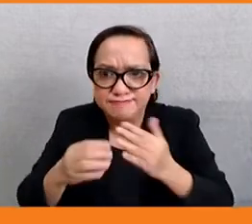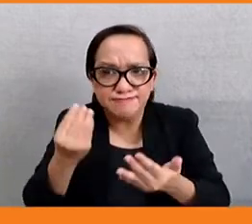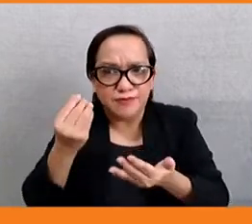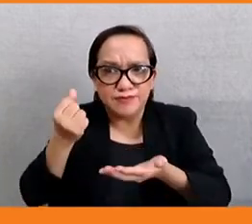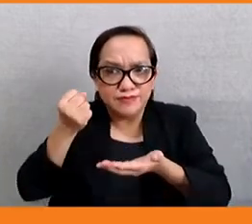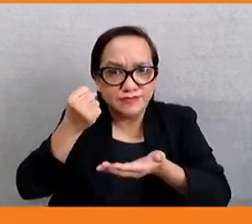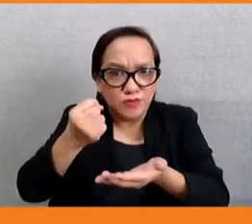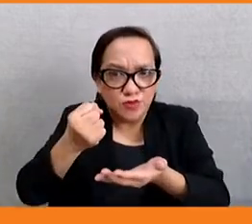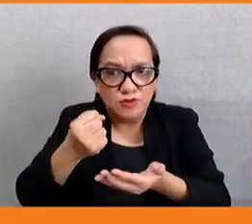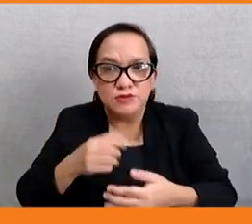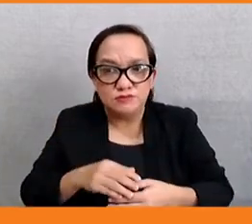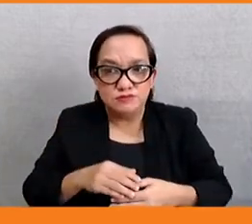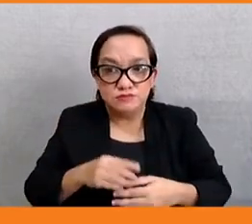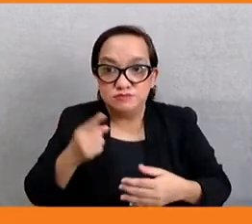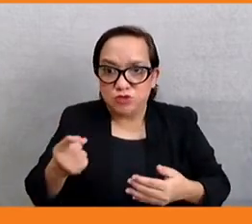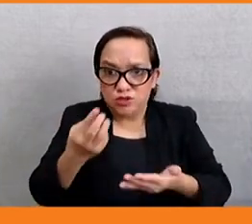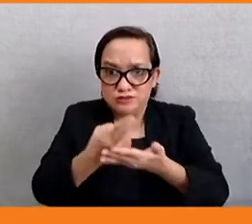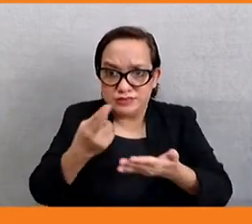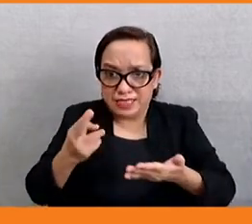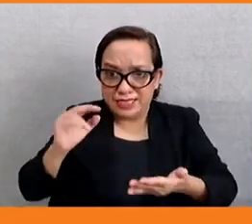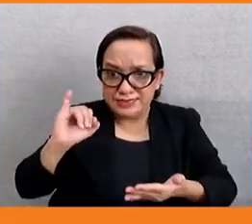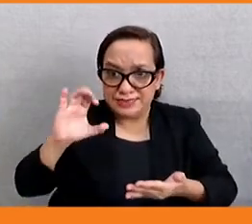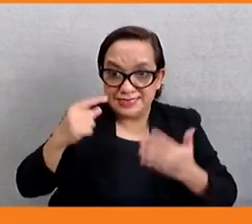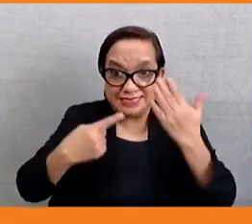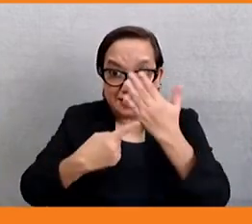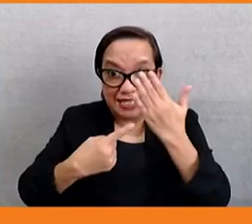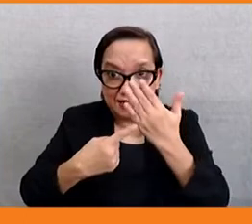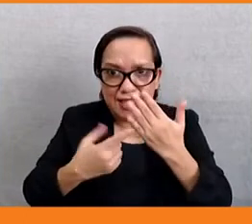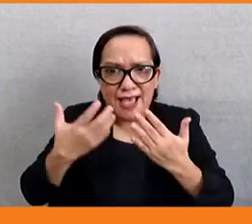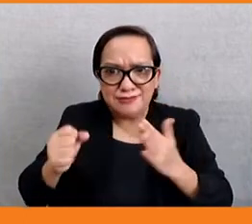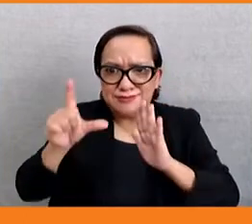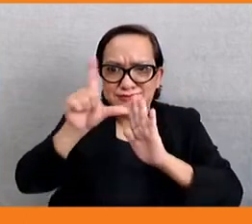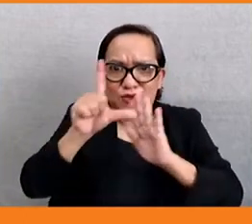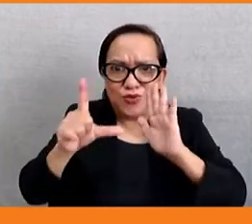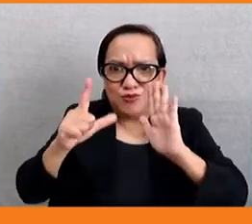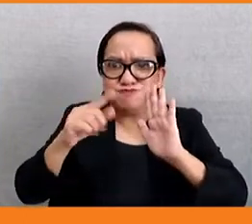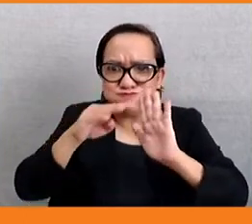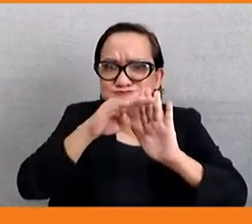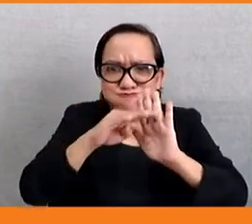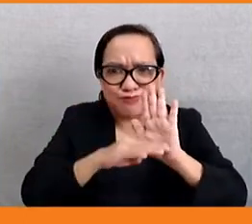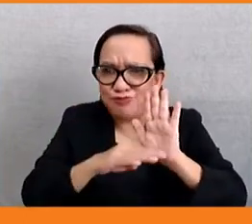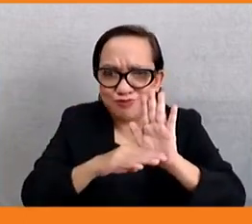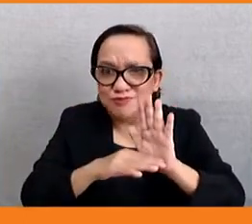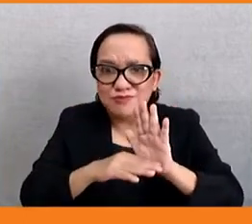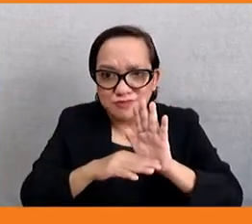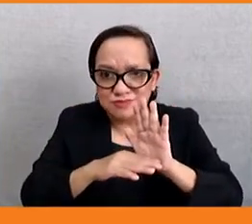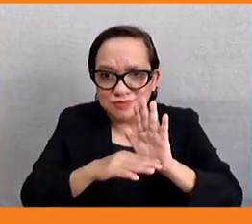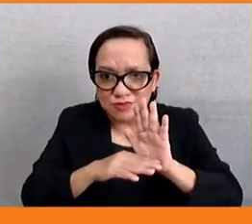ICT and legal or institutional reforms for protecting women's rights and